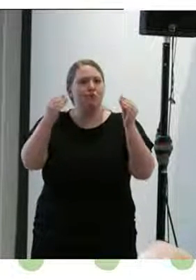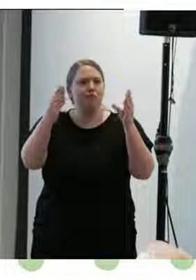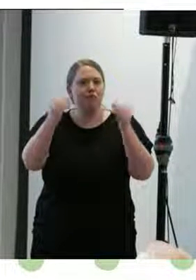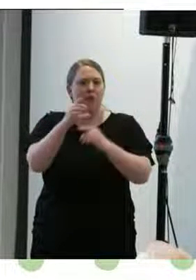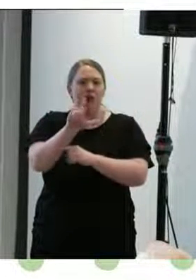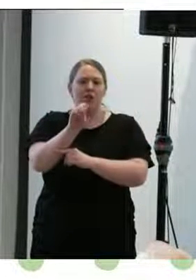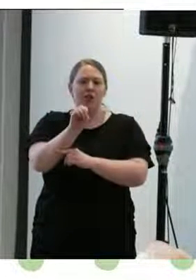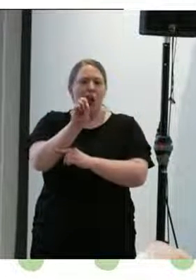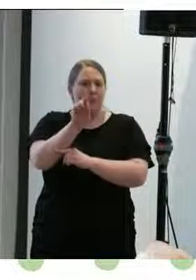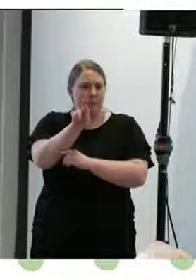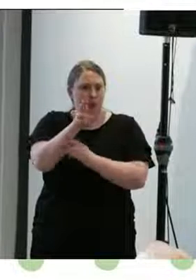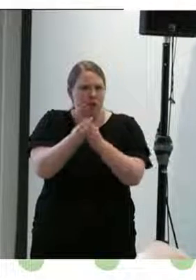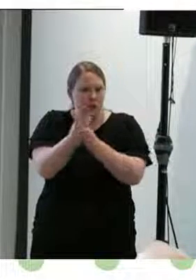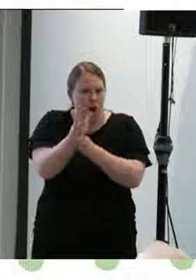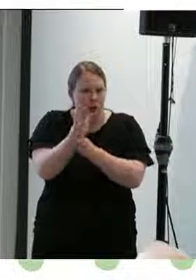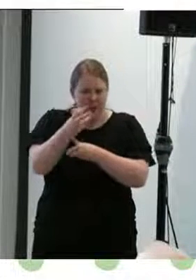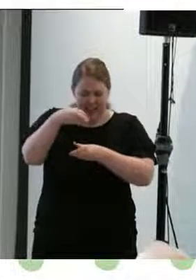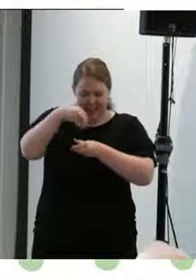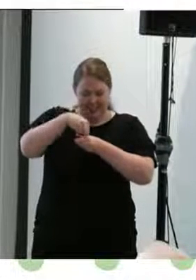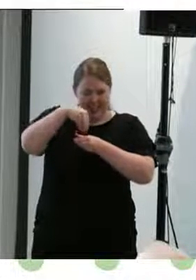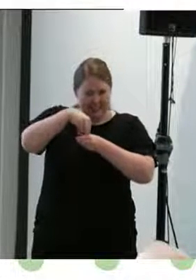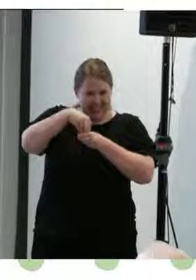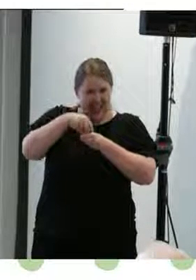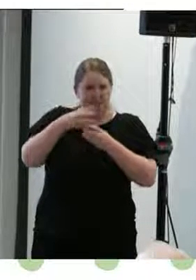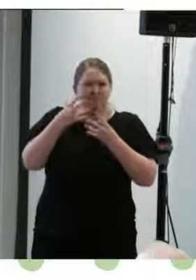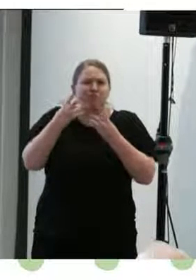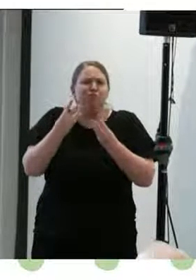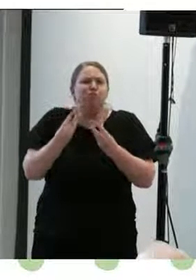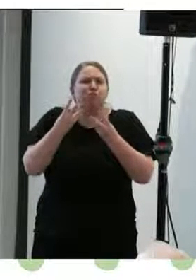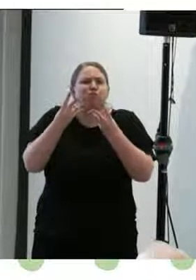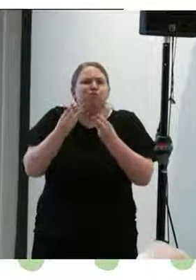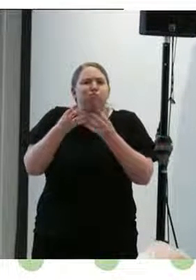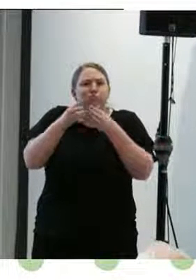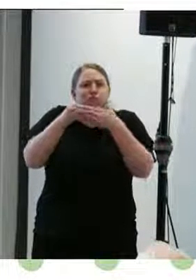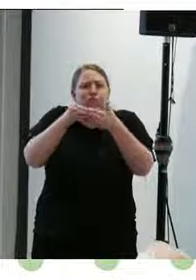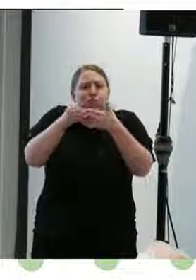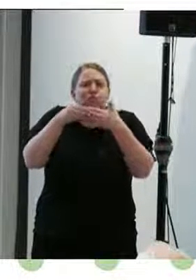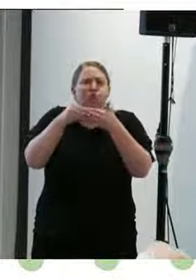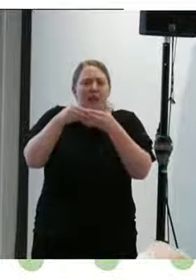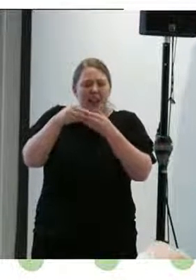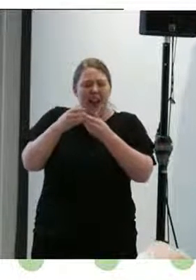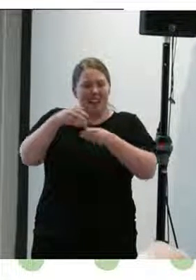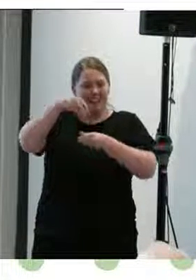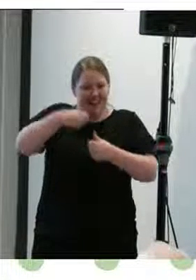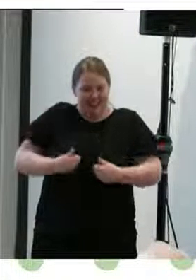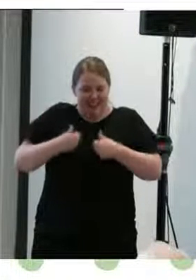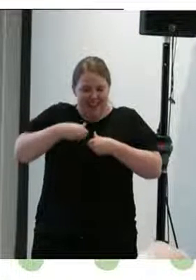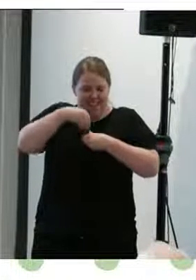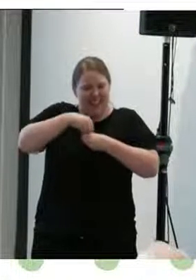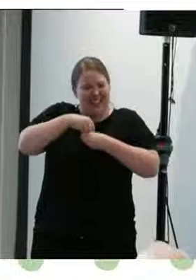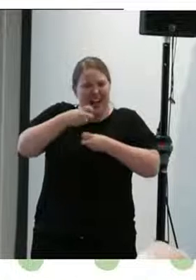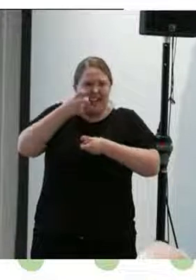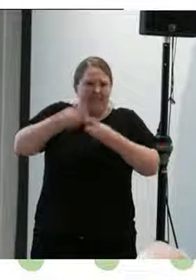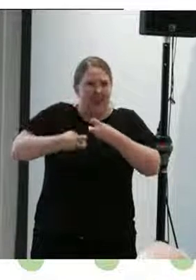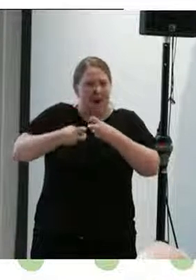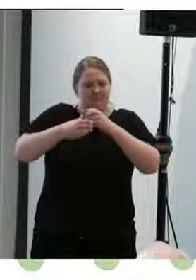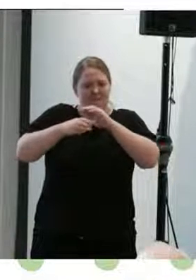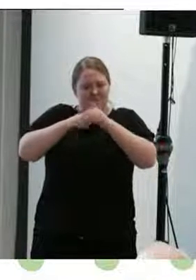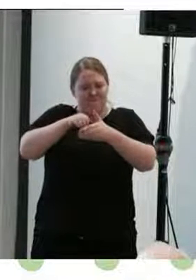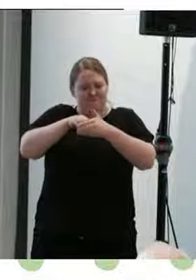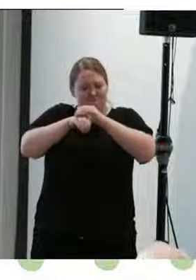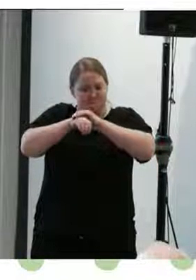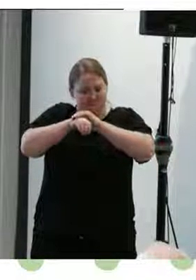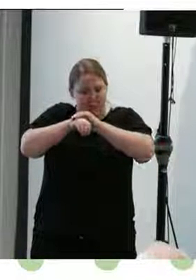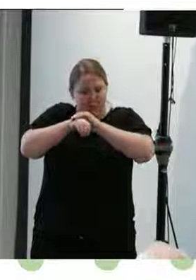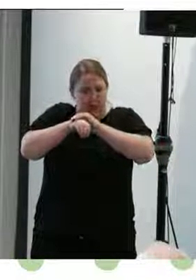says that lobsters are soft, mushy creatures that live inside a tough, rigid shell. And what happens when the lobster starts to grow, the